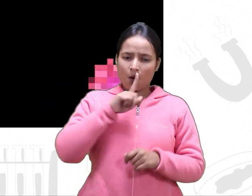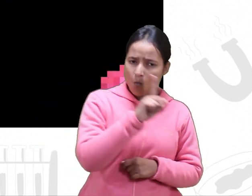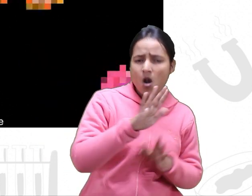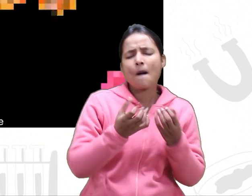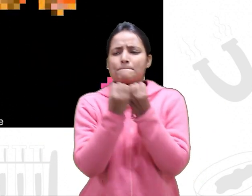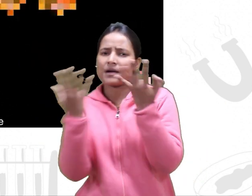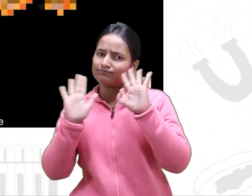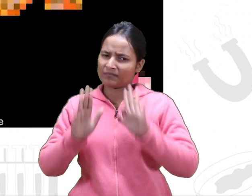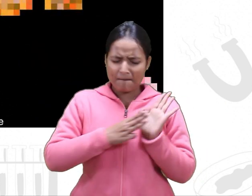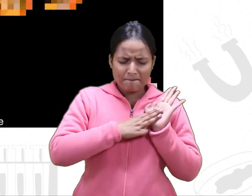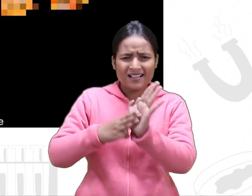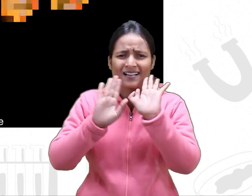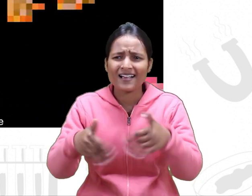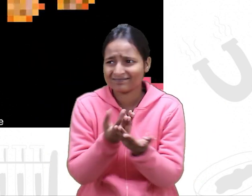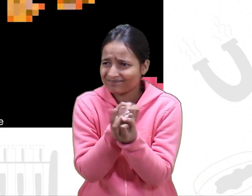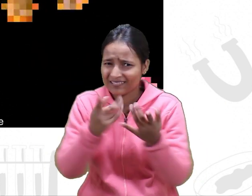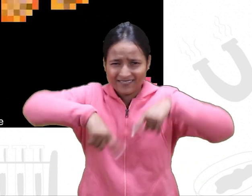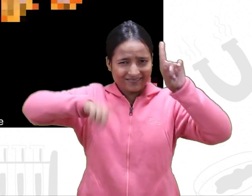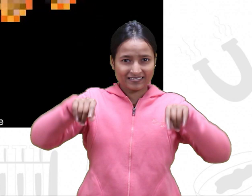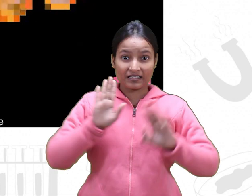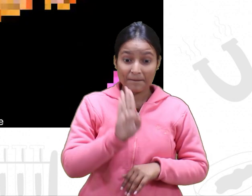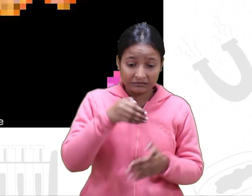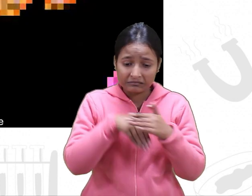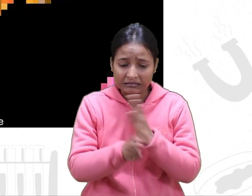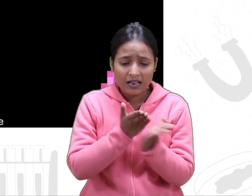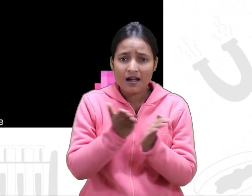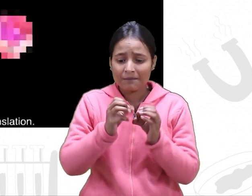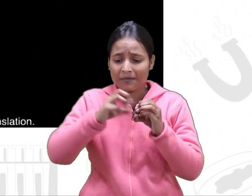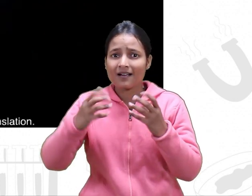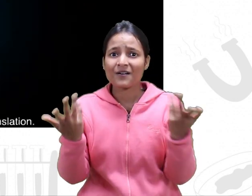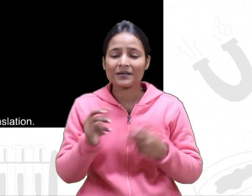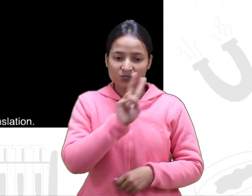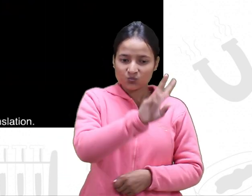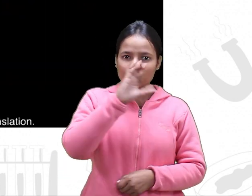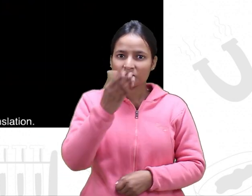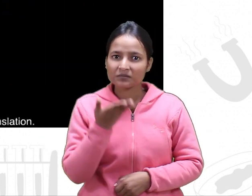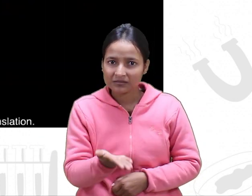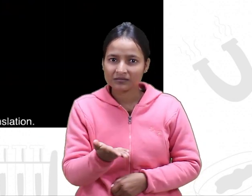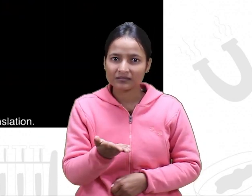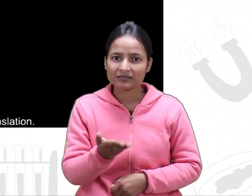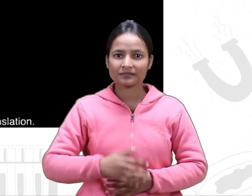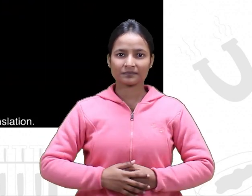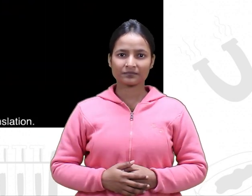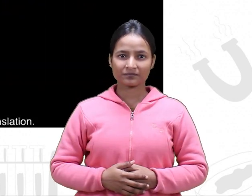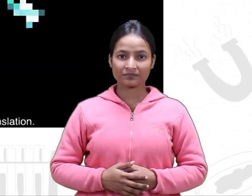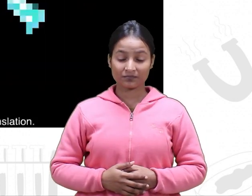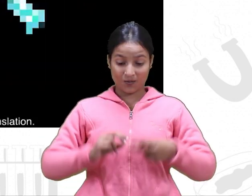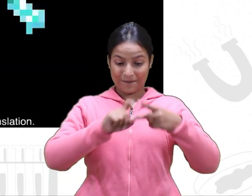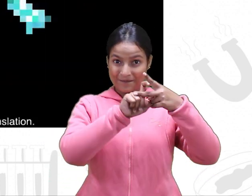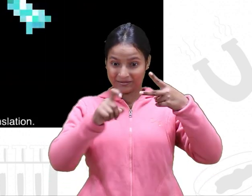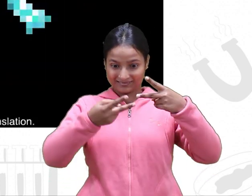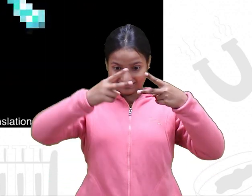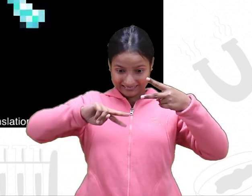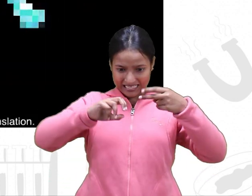organism. There are millions of them in cells, and new ones are constantly being made using 20 different amino acids as their raw